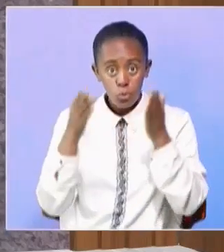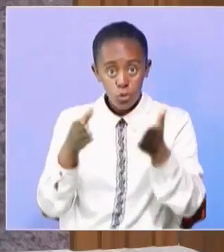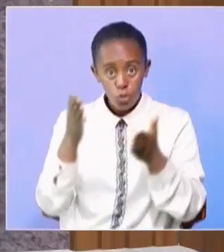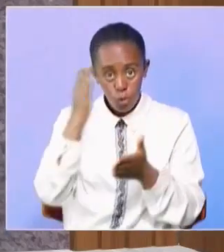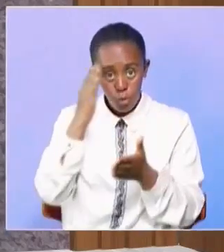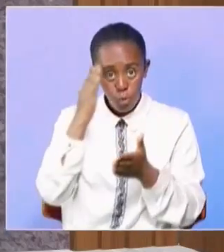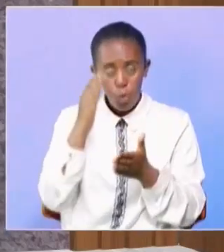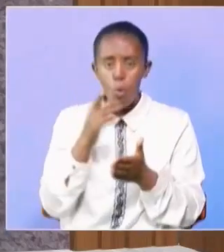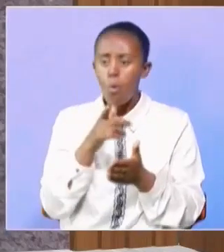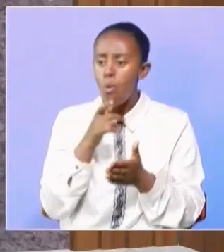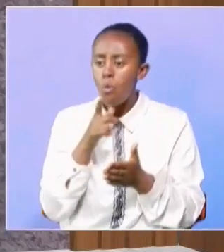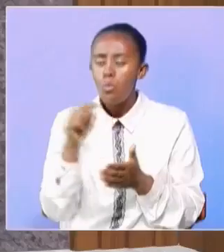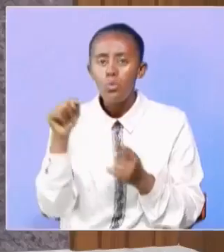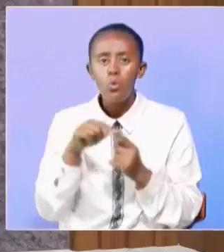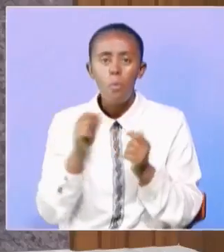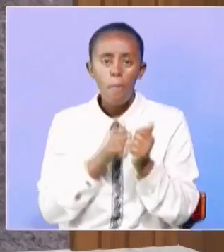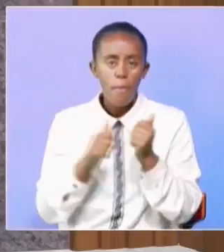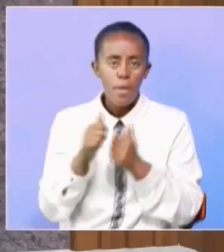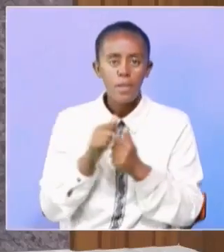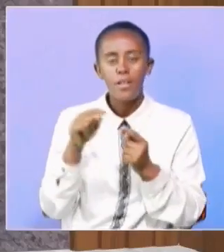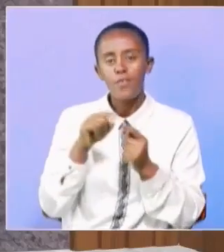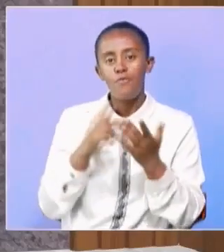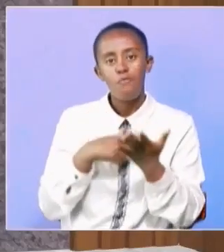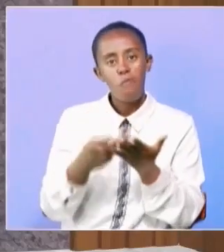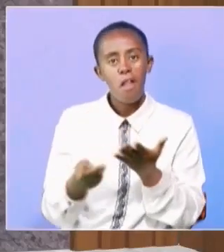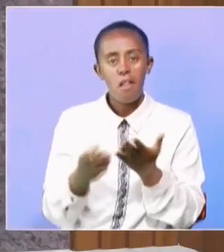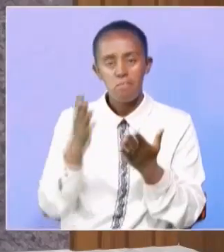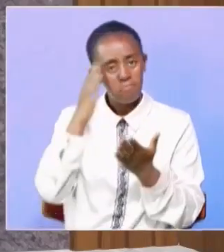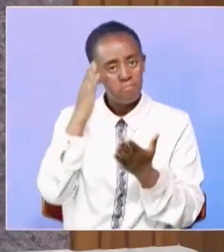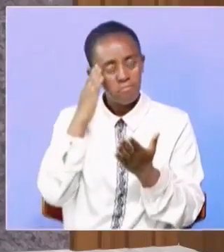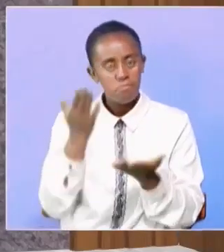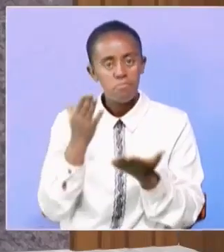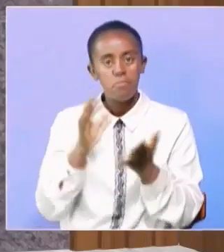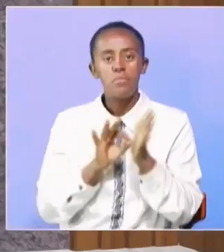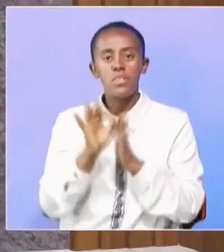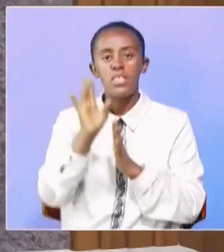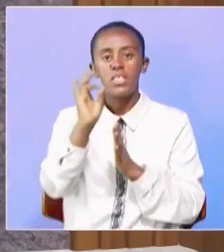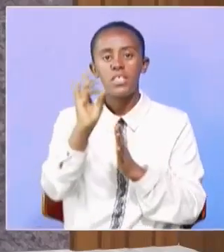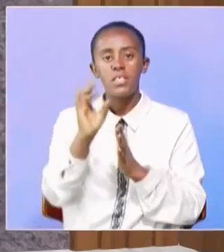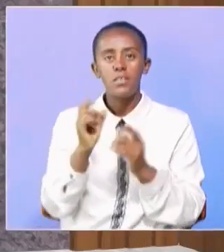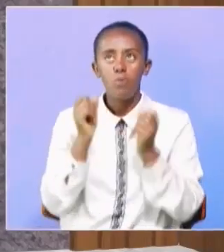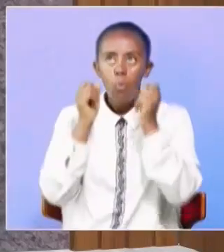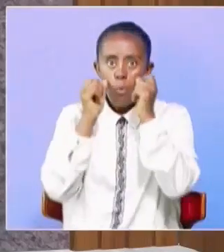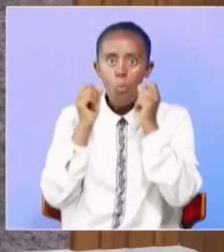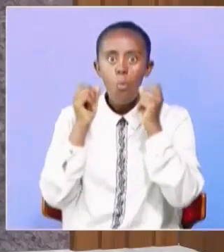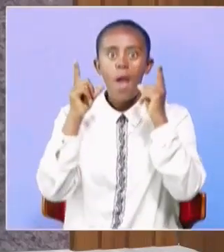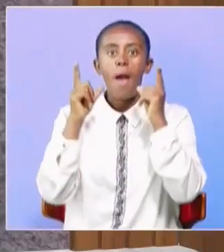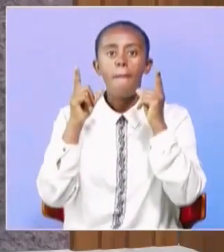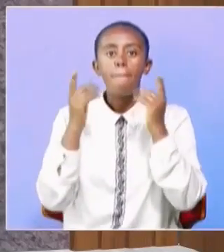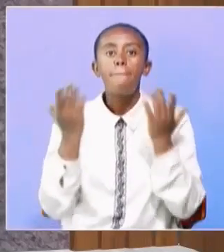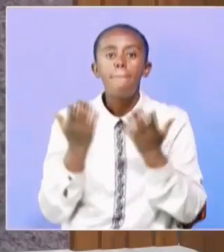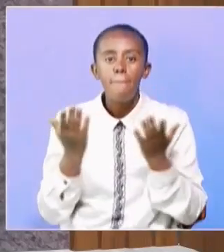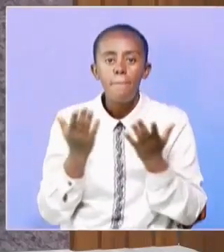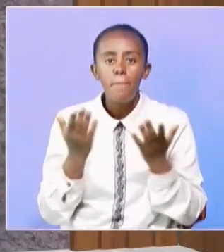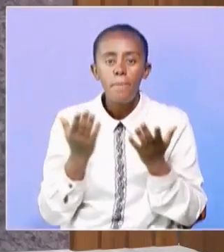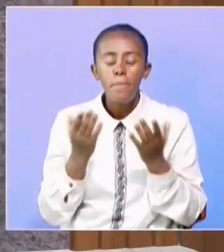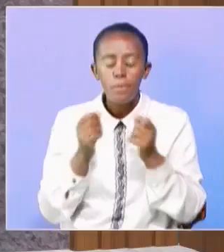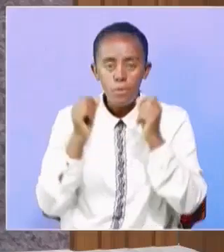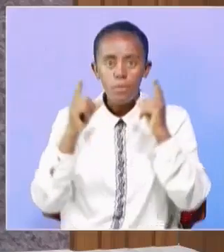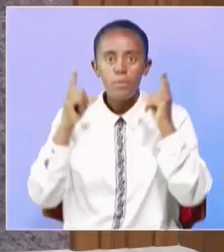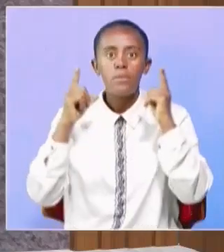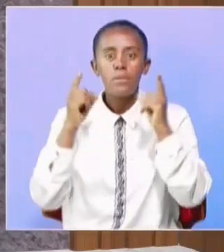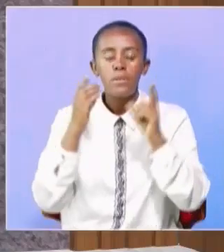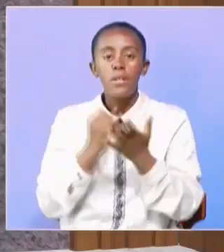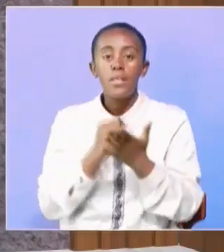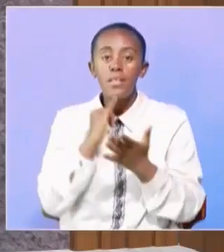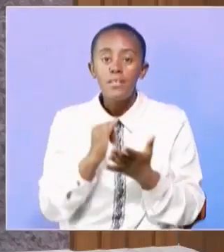know who to pass and who to fail. Okay, number 7. We woke up at, when you wake up, it